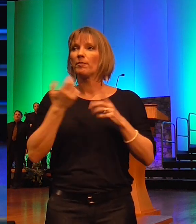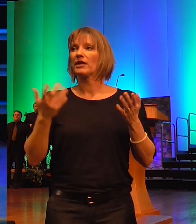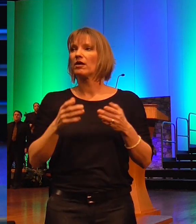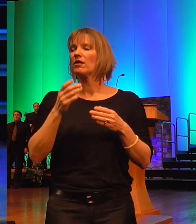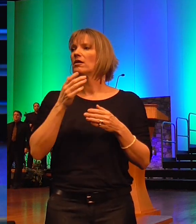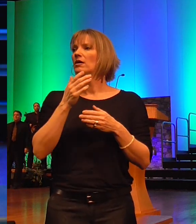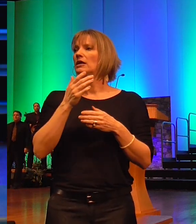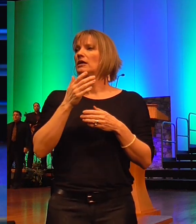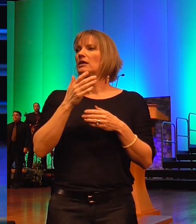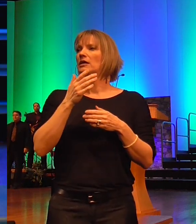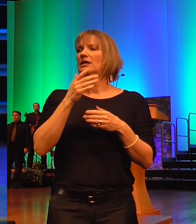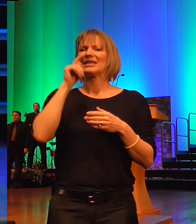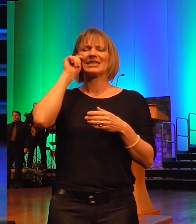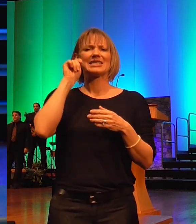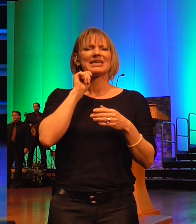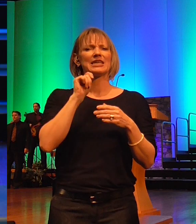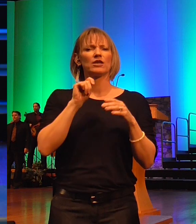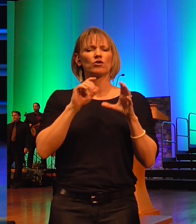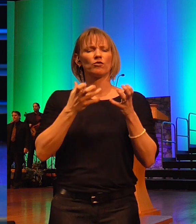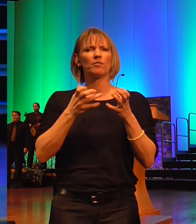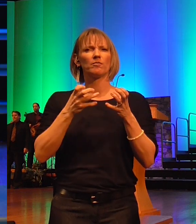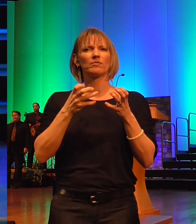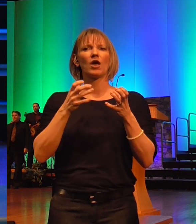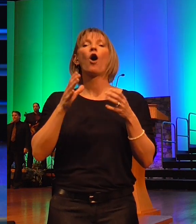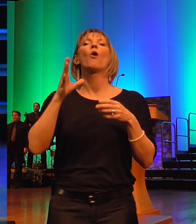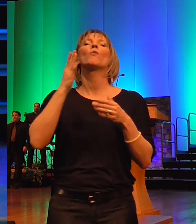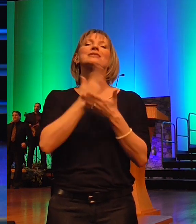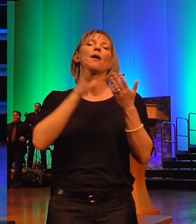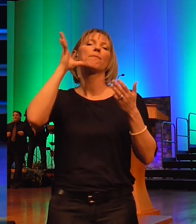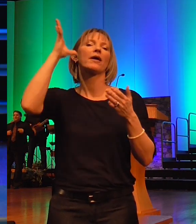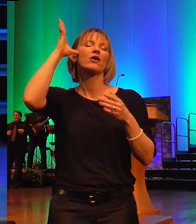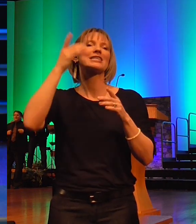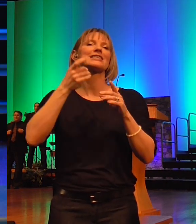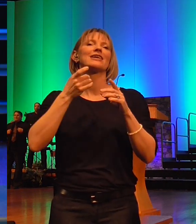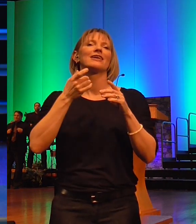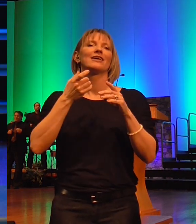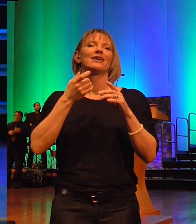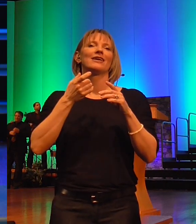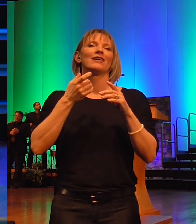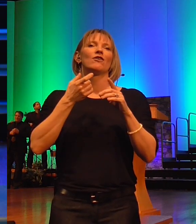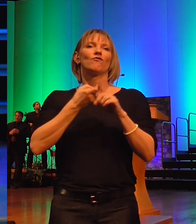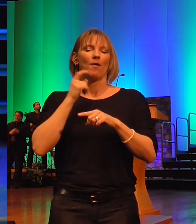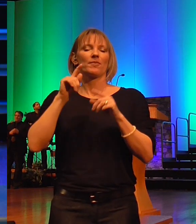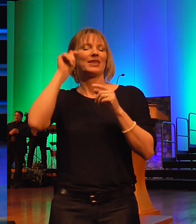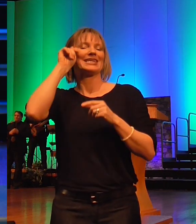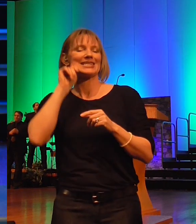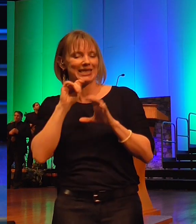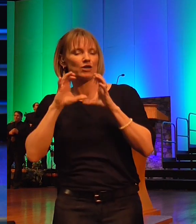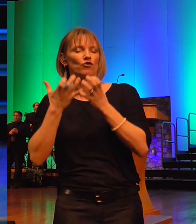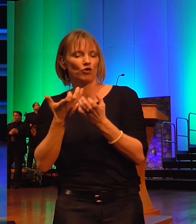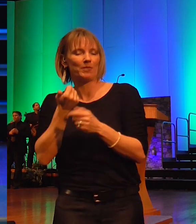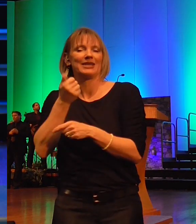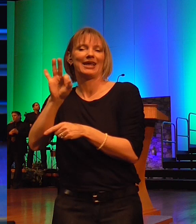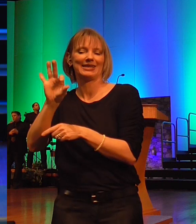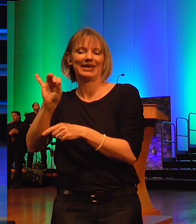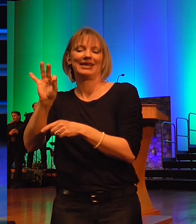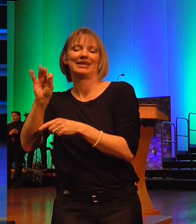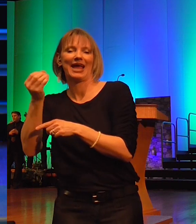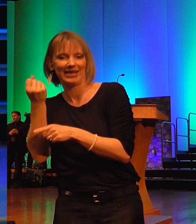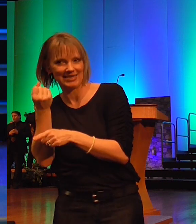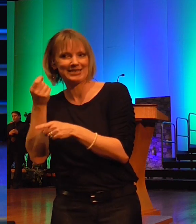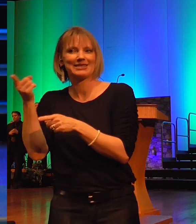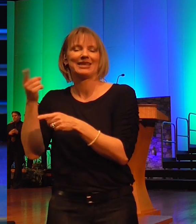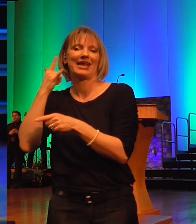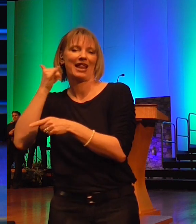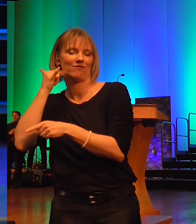Oasis teen group from 1990s Huntington Beach Church, which is great to see too. Hi, Renee. So again, thank you for all that you